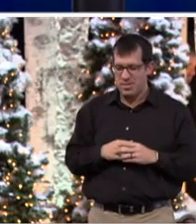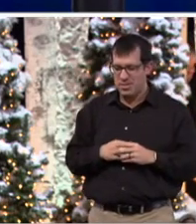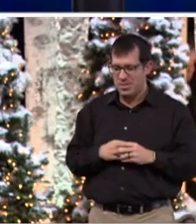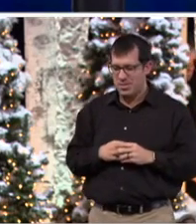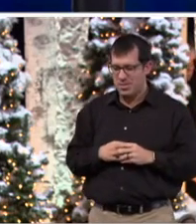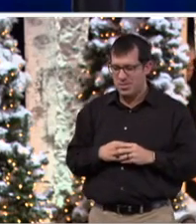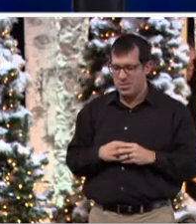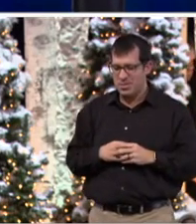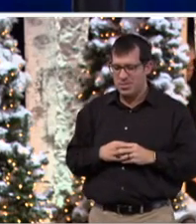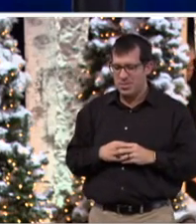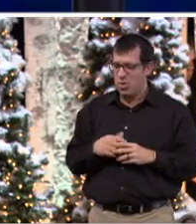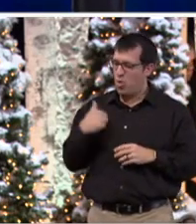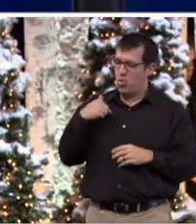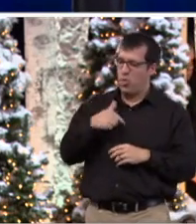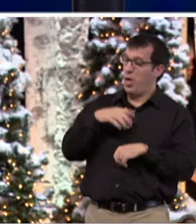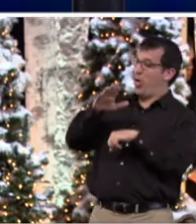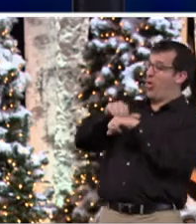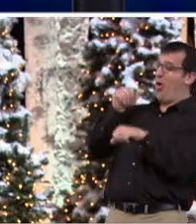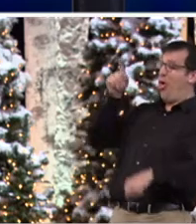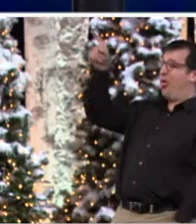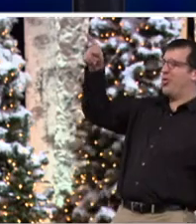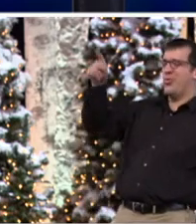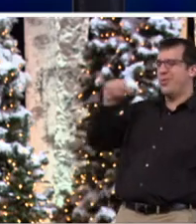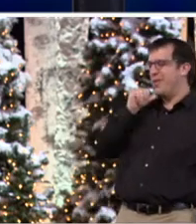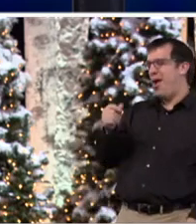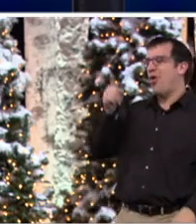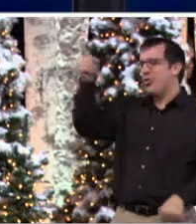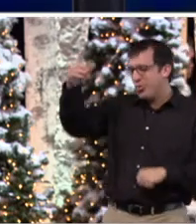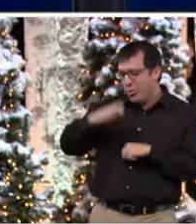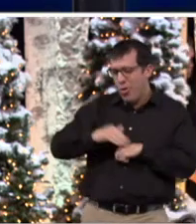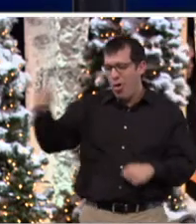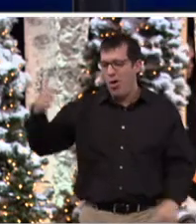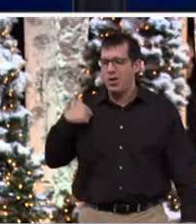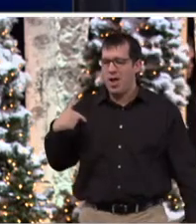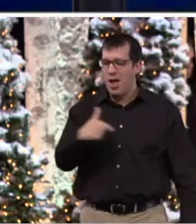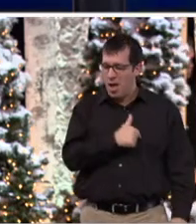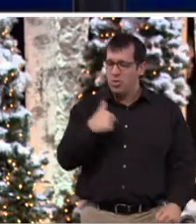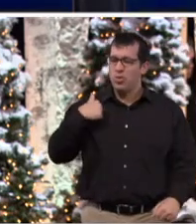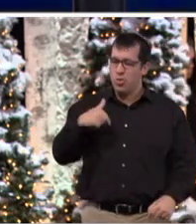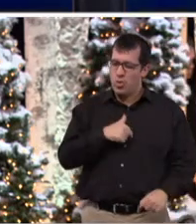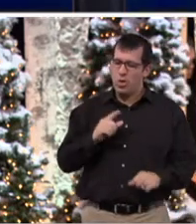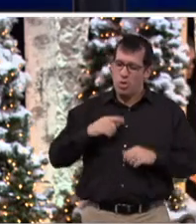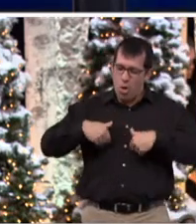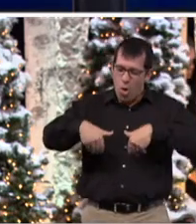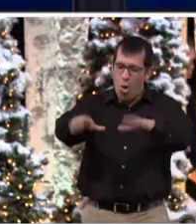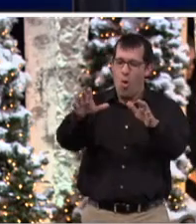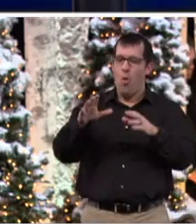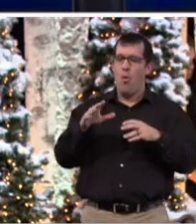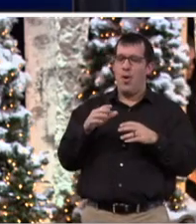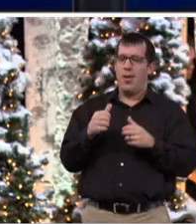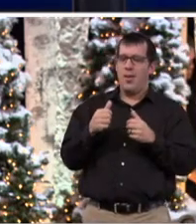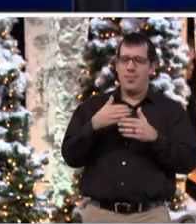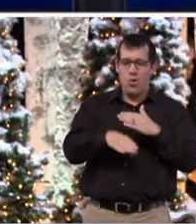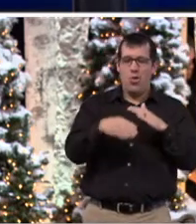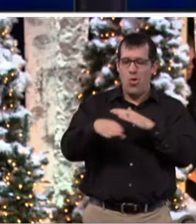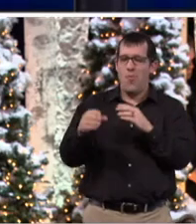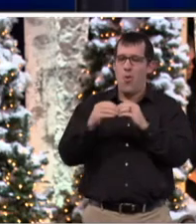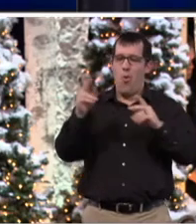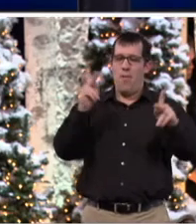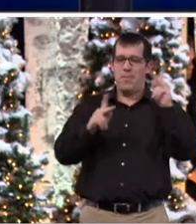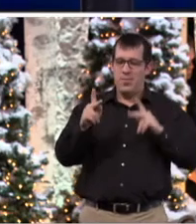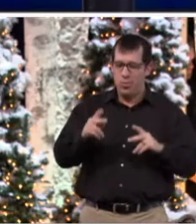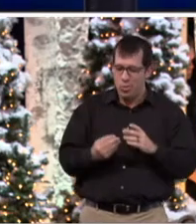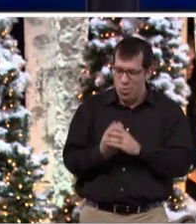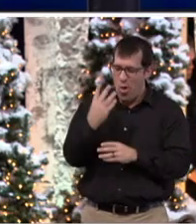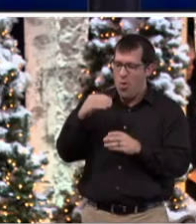We did not call you, you called us that we would go forth and bear fruit. So we're asking for fruit.